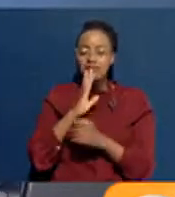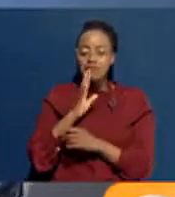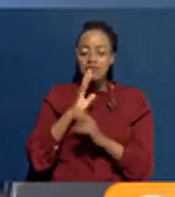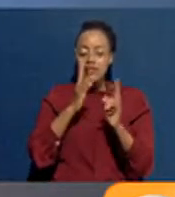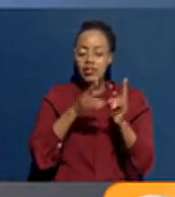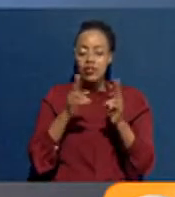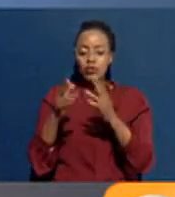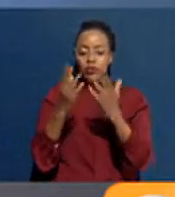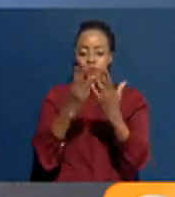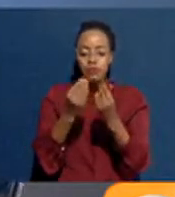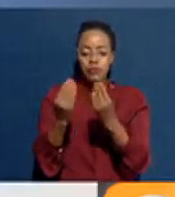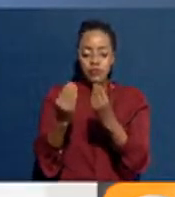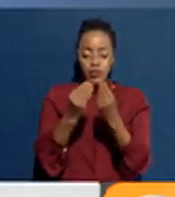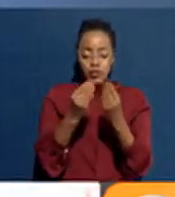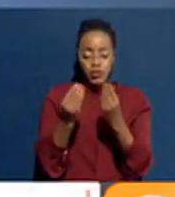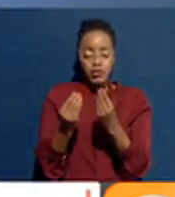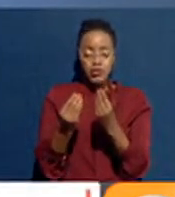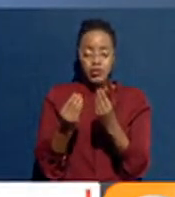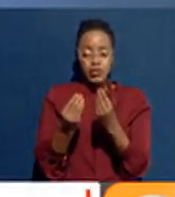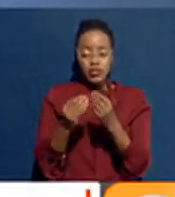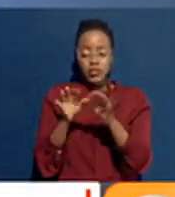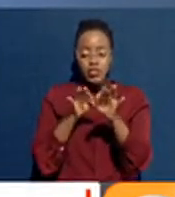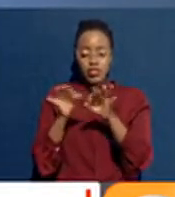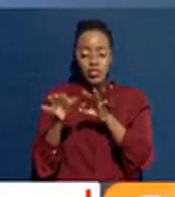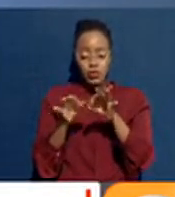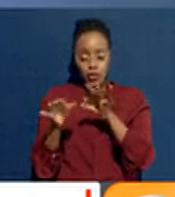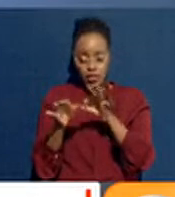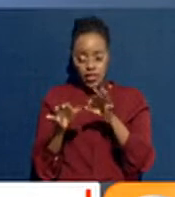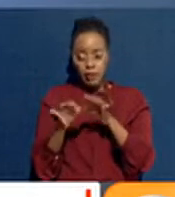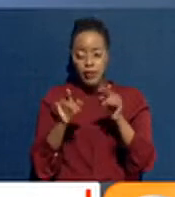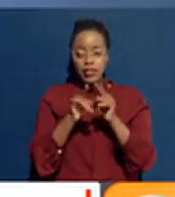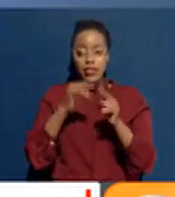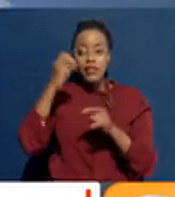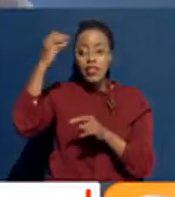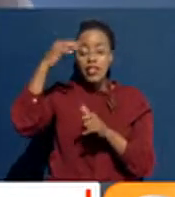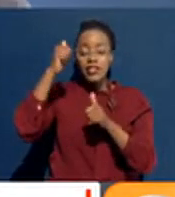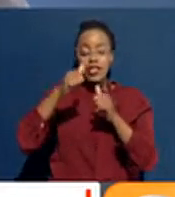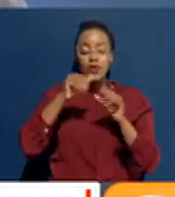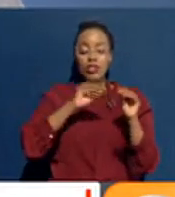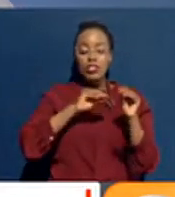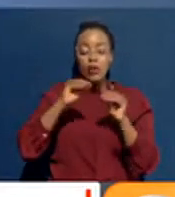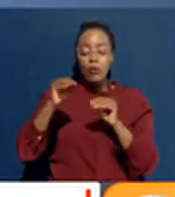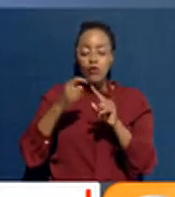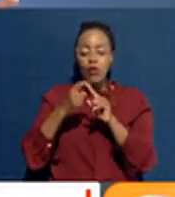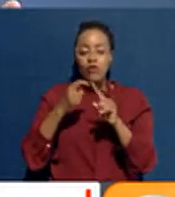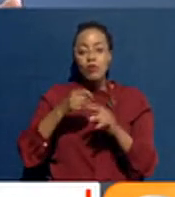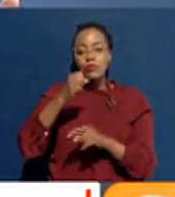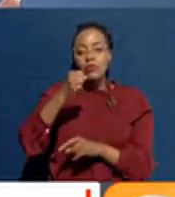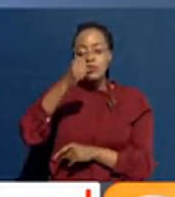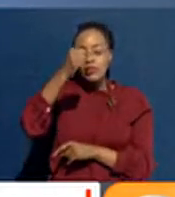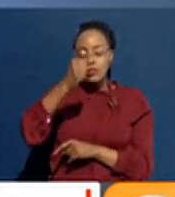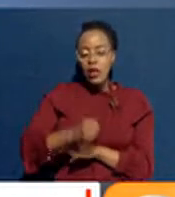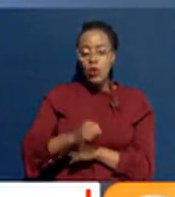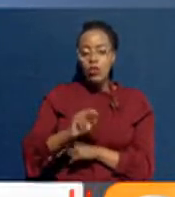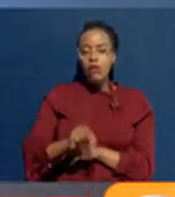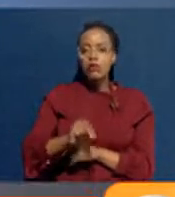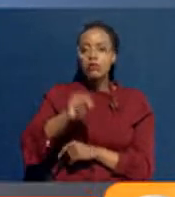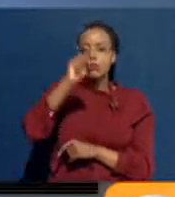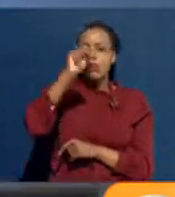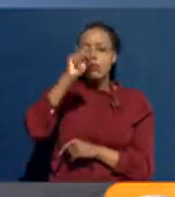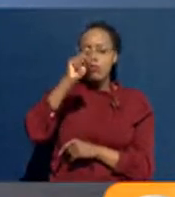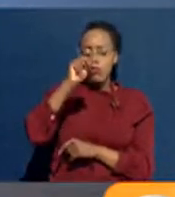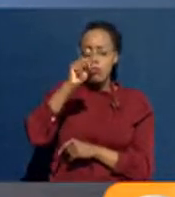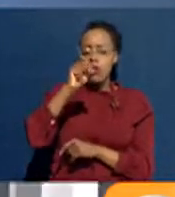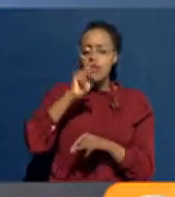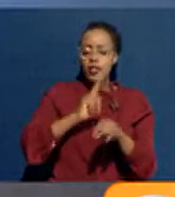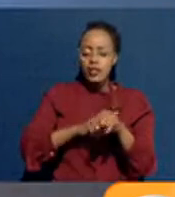normally easier to explain as though it is the sun that moves south and north. Okay. As